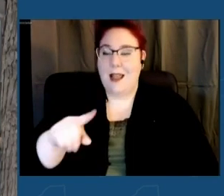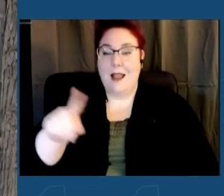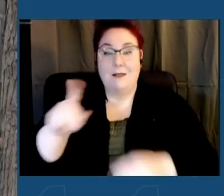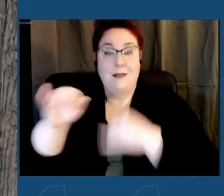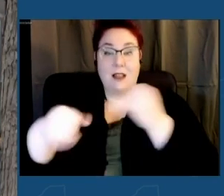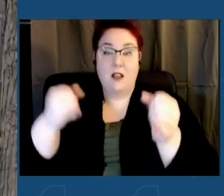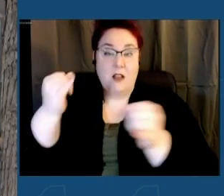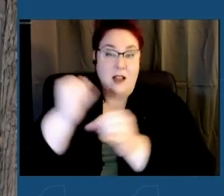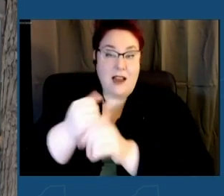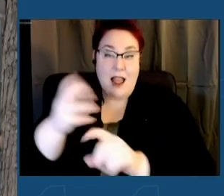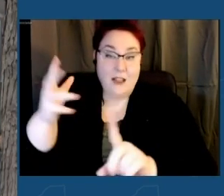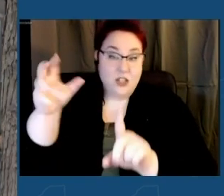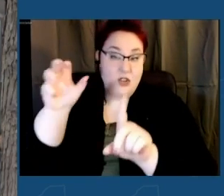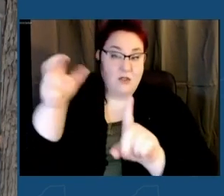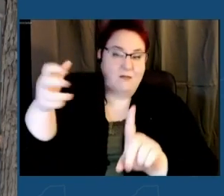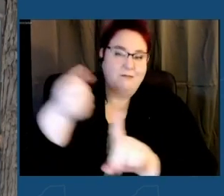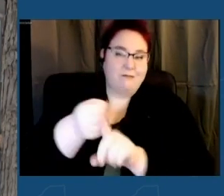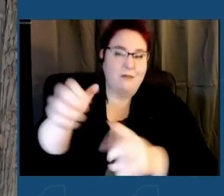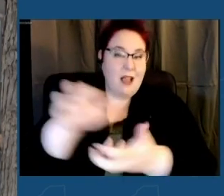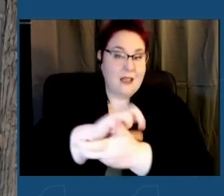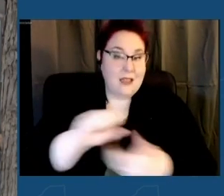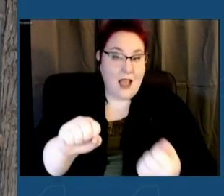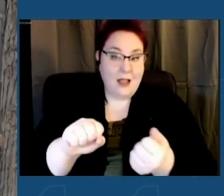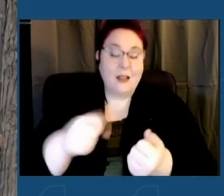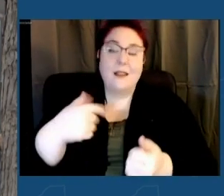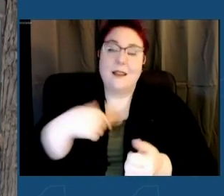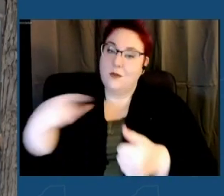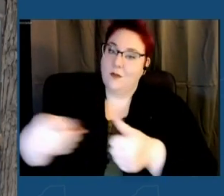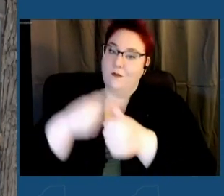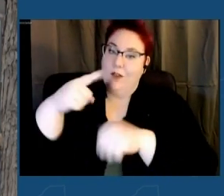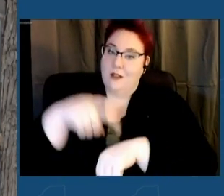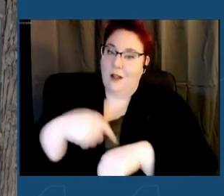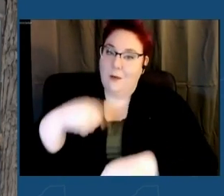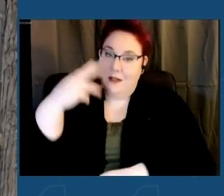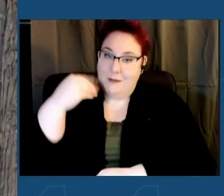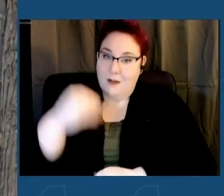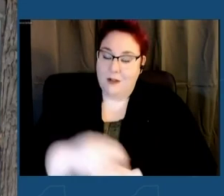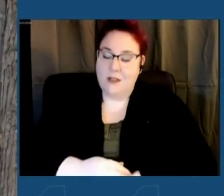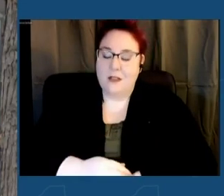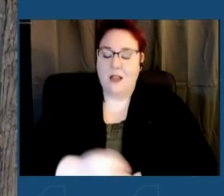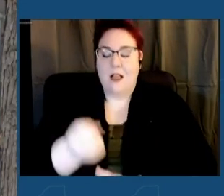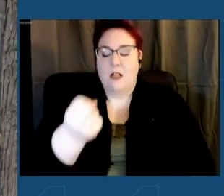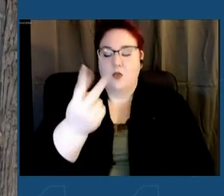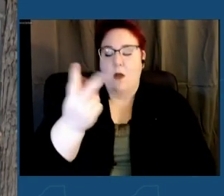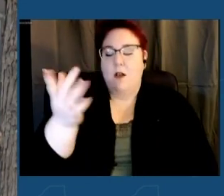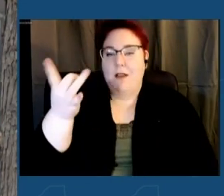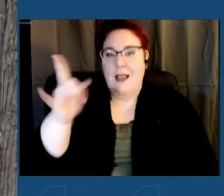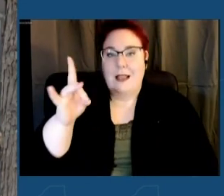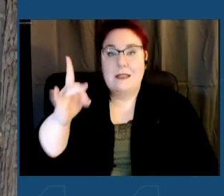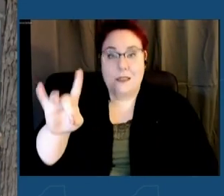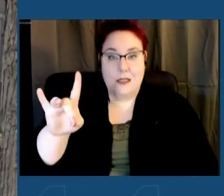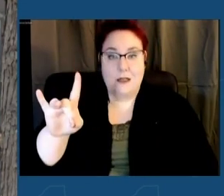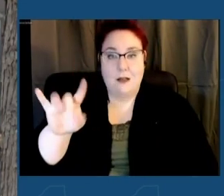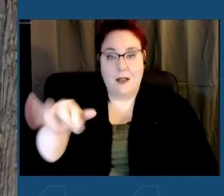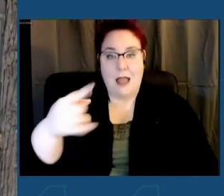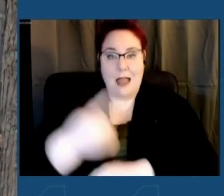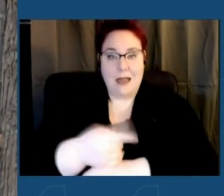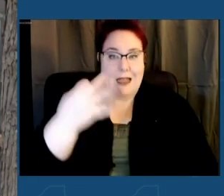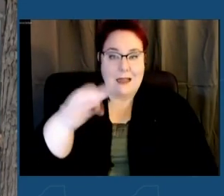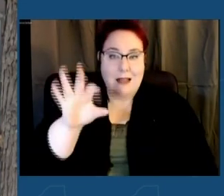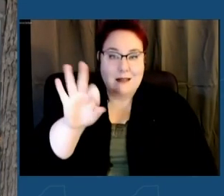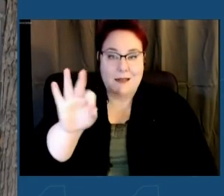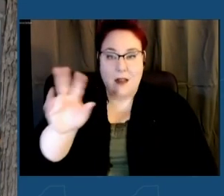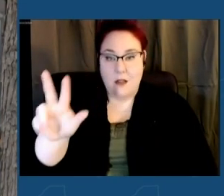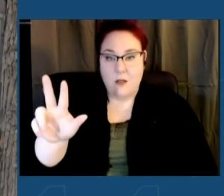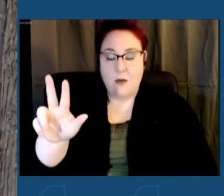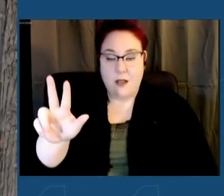that we experienced that. At 12:18 on that day in 1993,